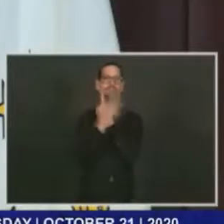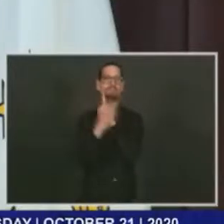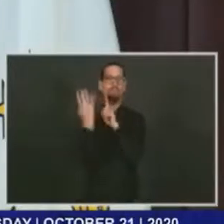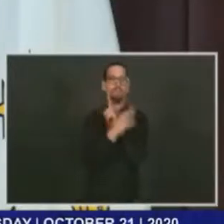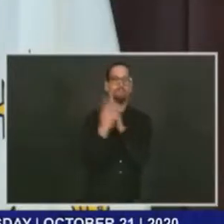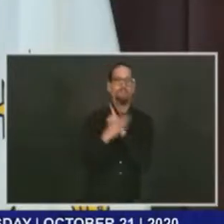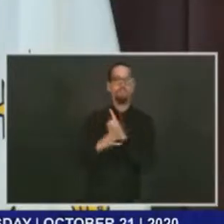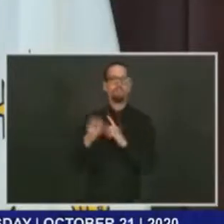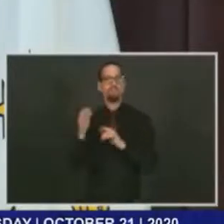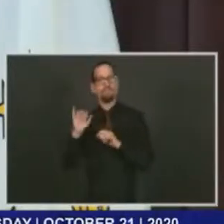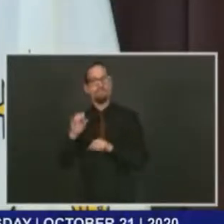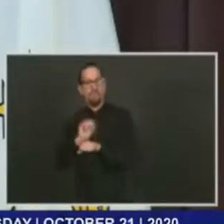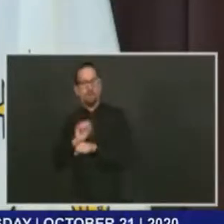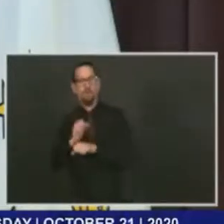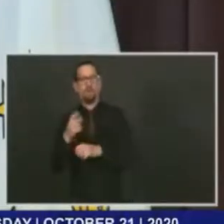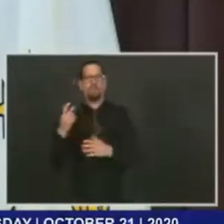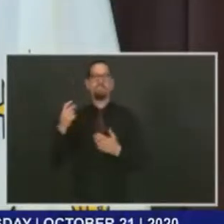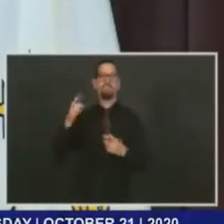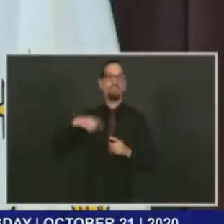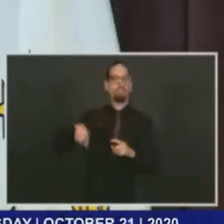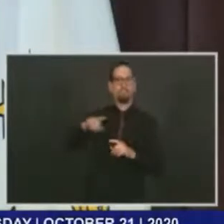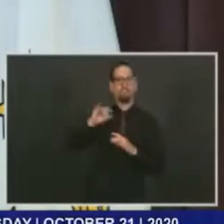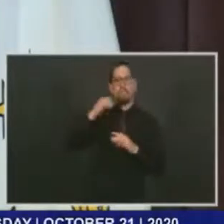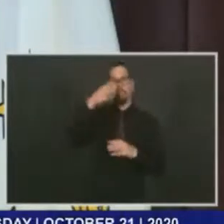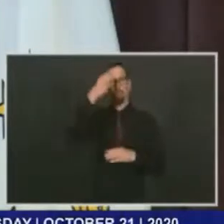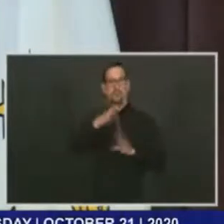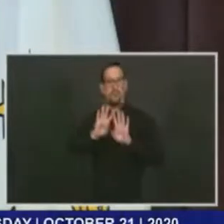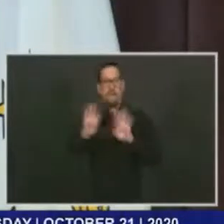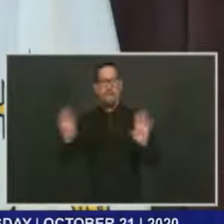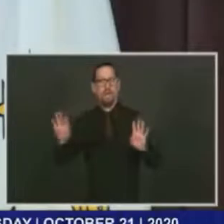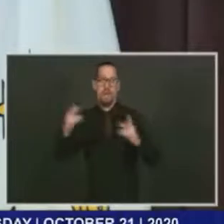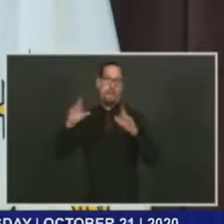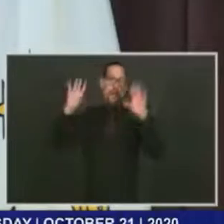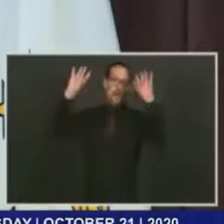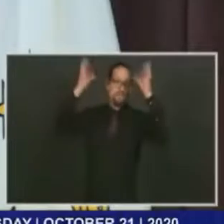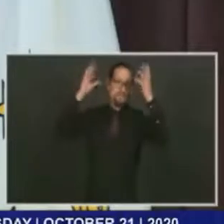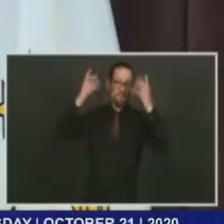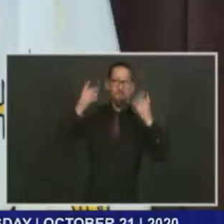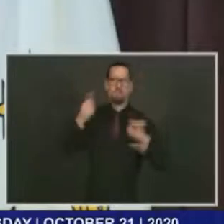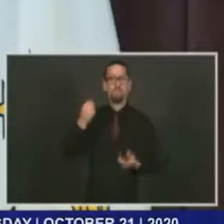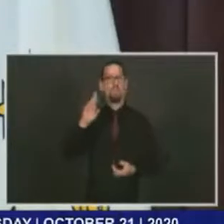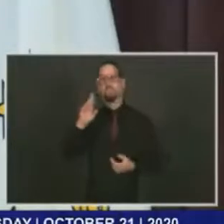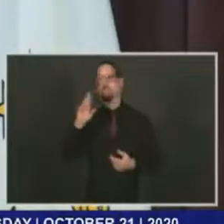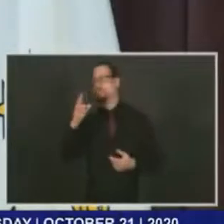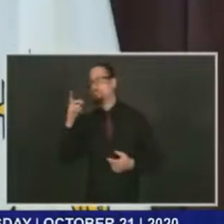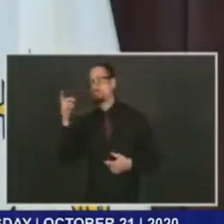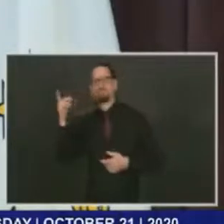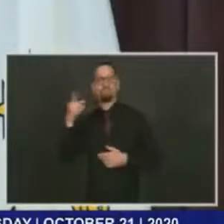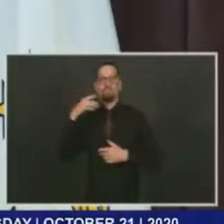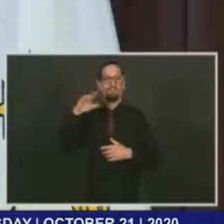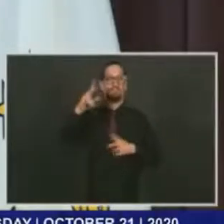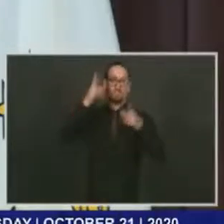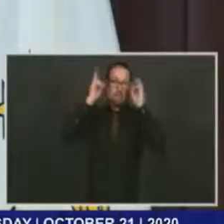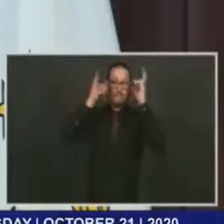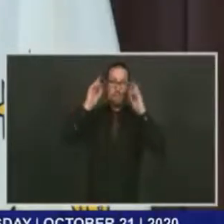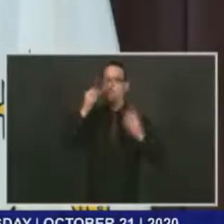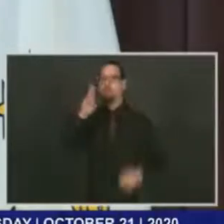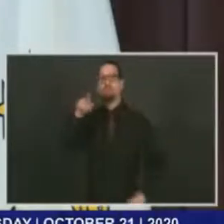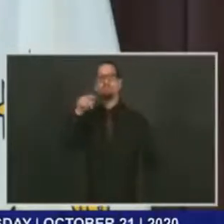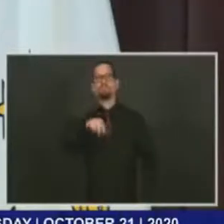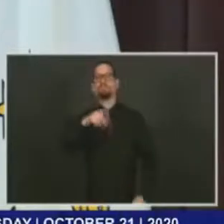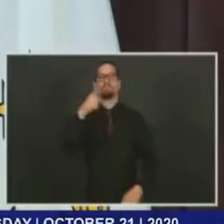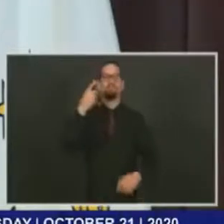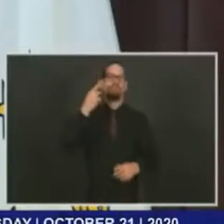on the front lines, first responders, folks in restaurants and grocery stores, barbers,